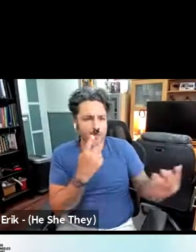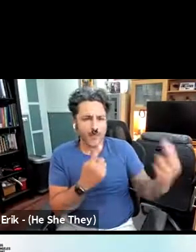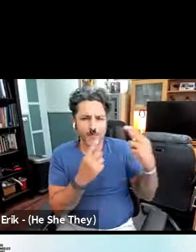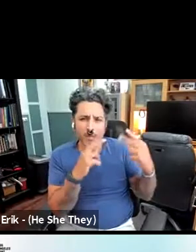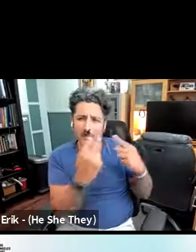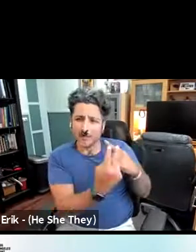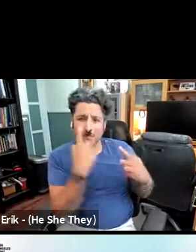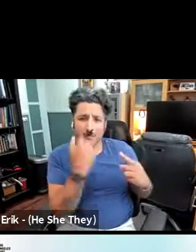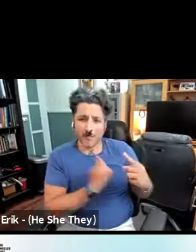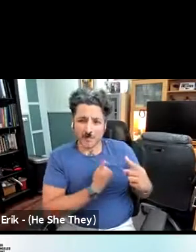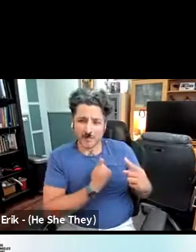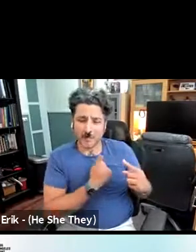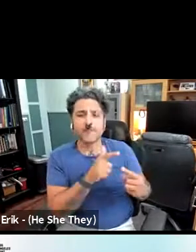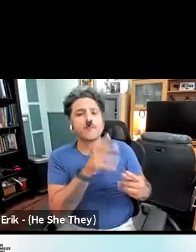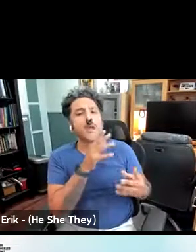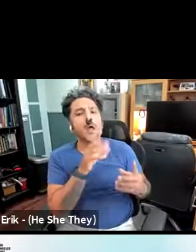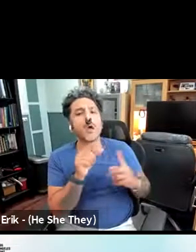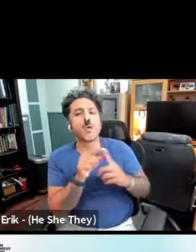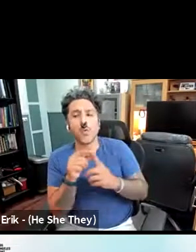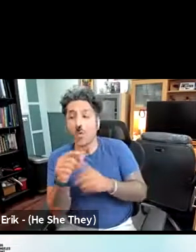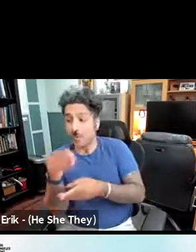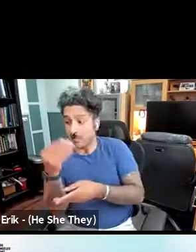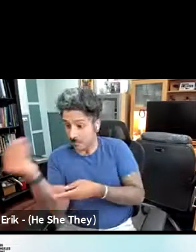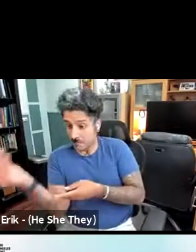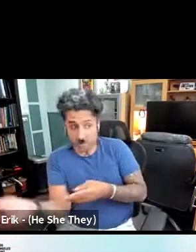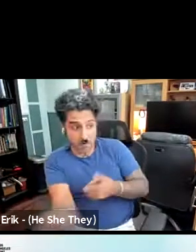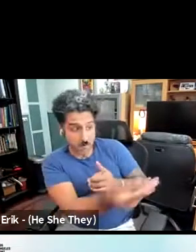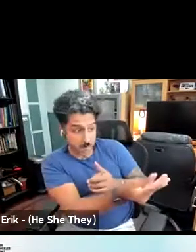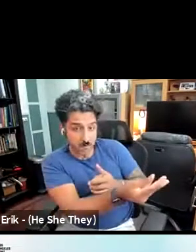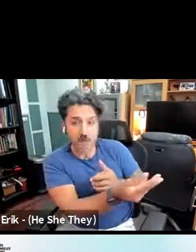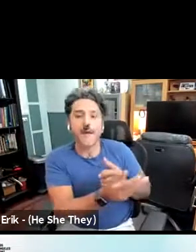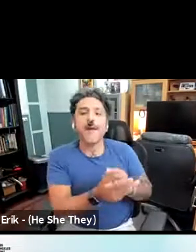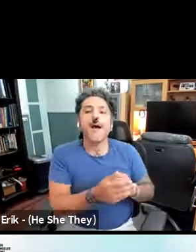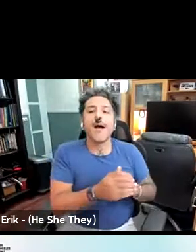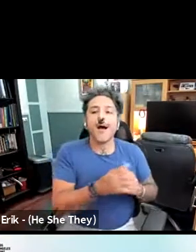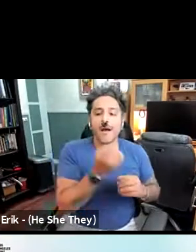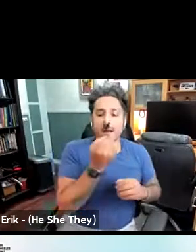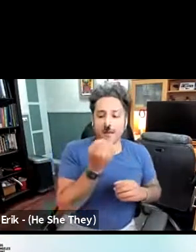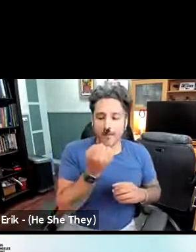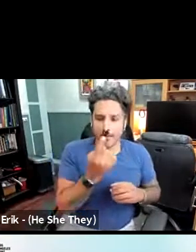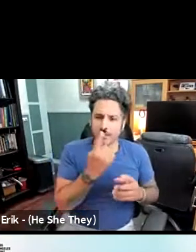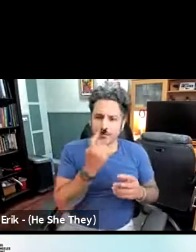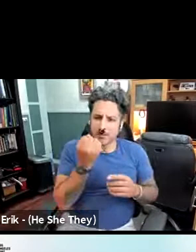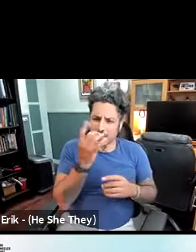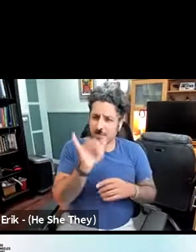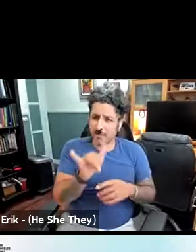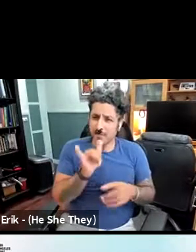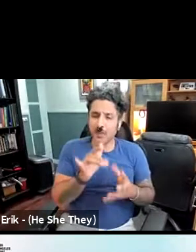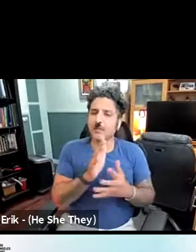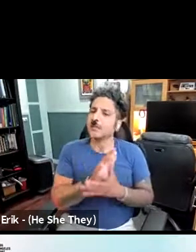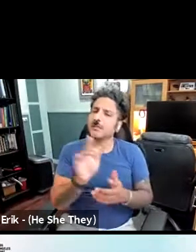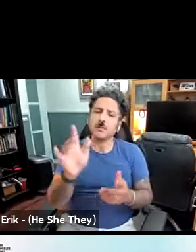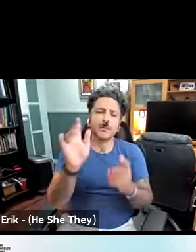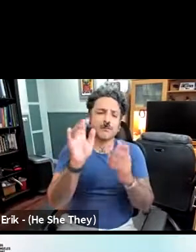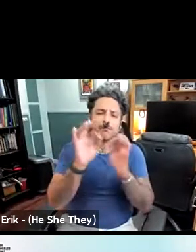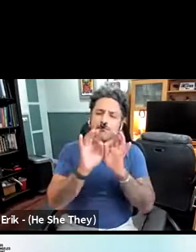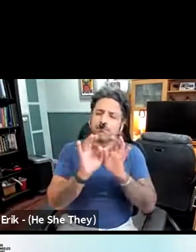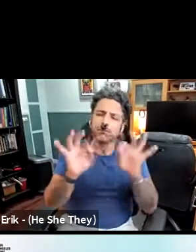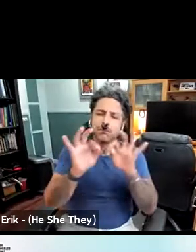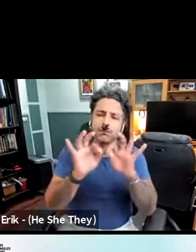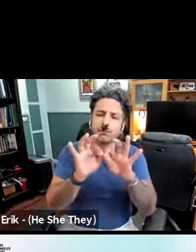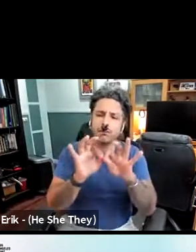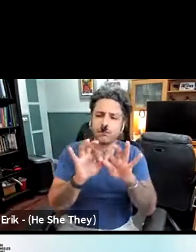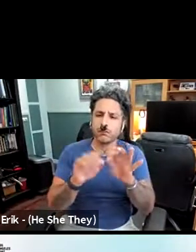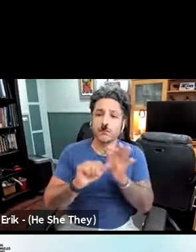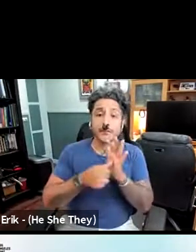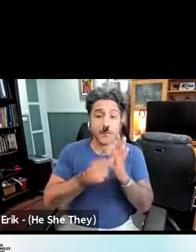of me, but I can send a word through somebody to get to you. Understanding that, I think, is also is critical in this move,